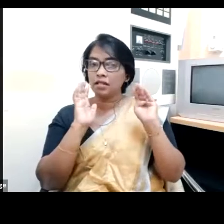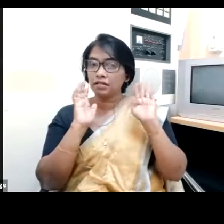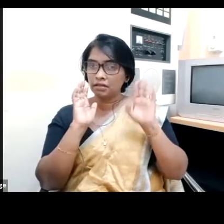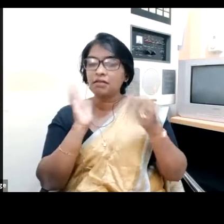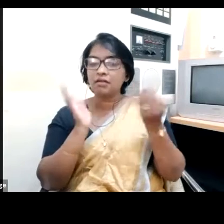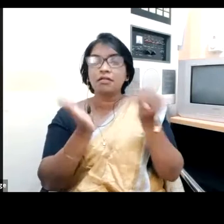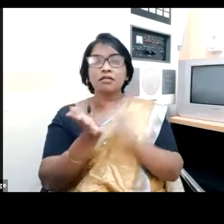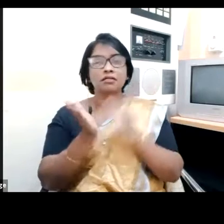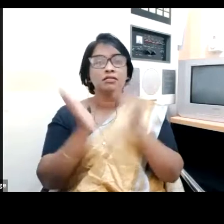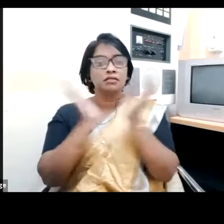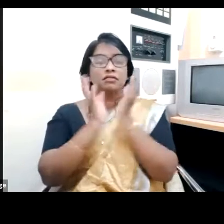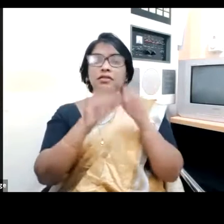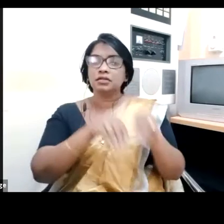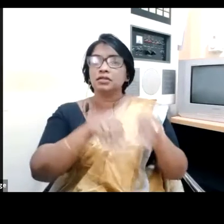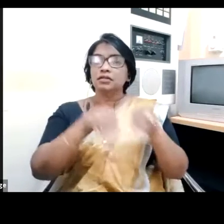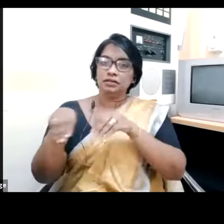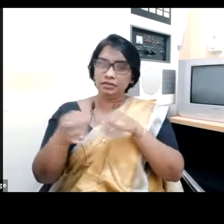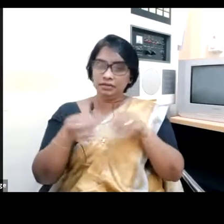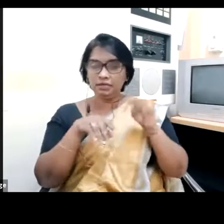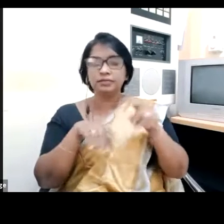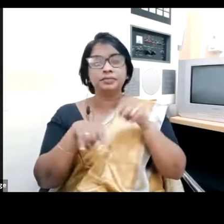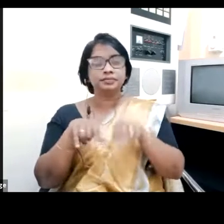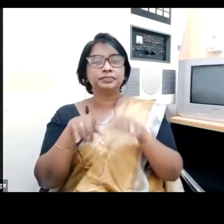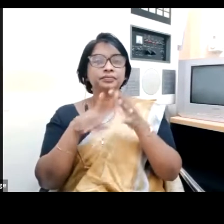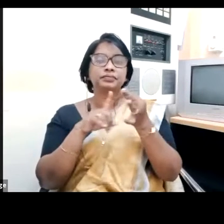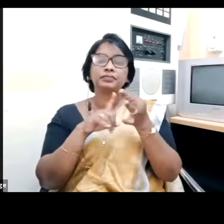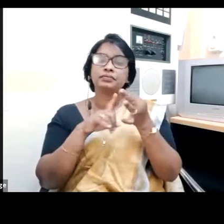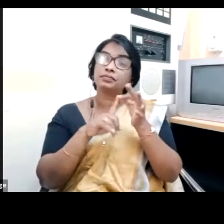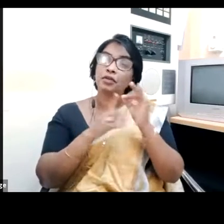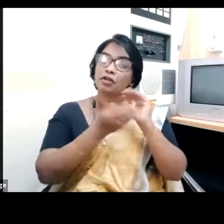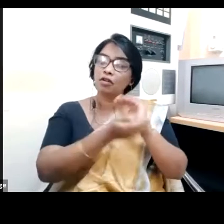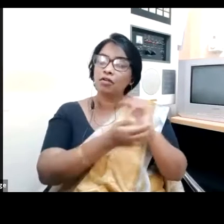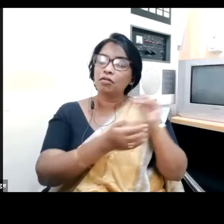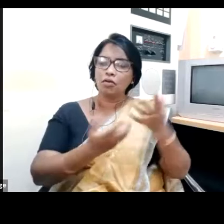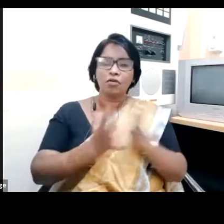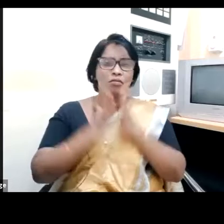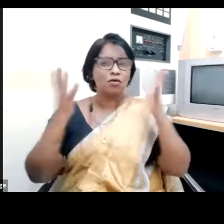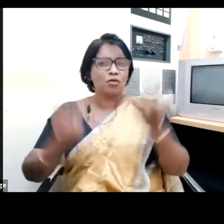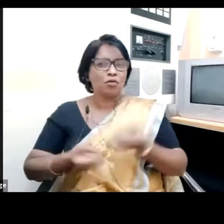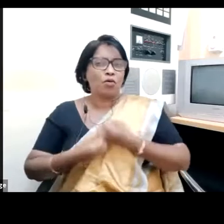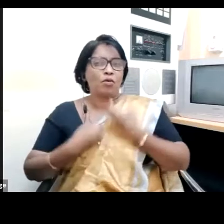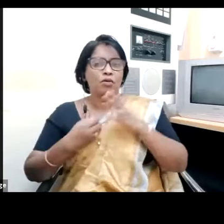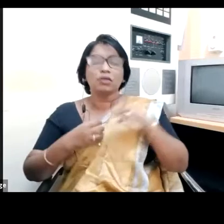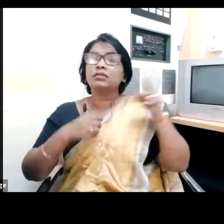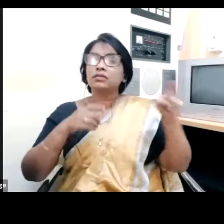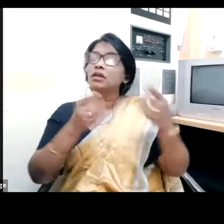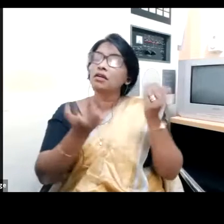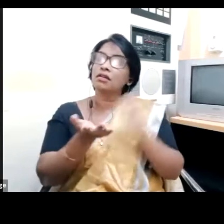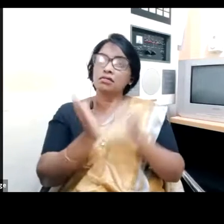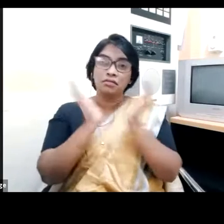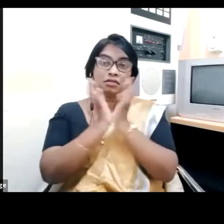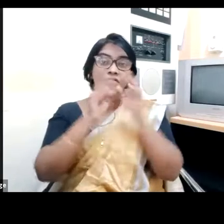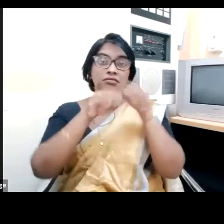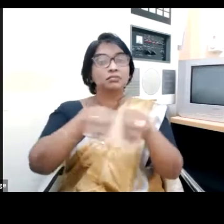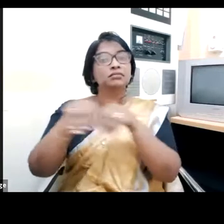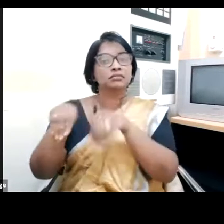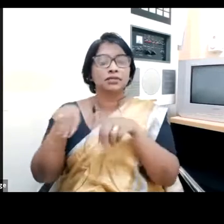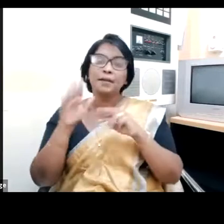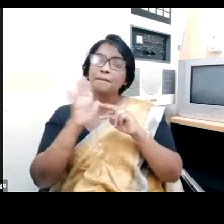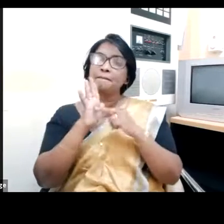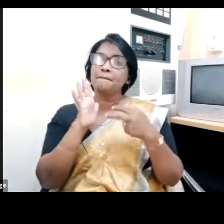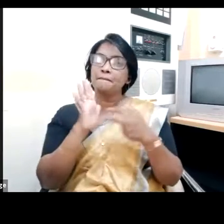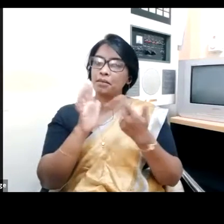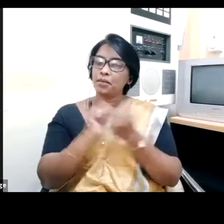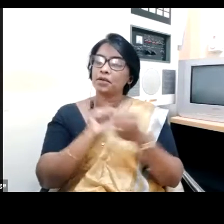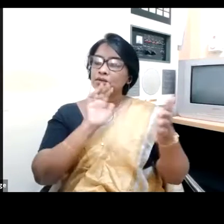very keen to be involved in reforestation projects. And I can give you a couple of examples. We